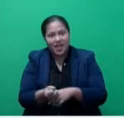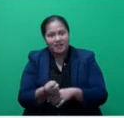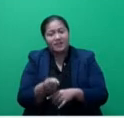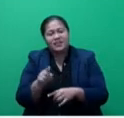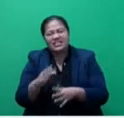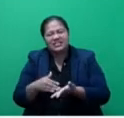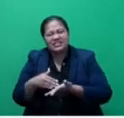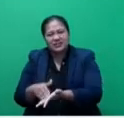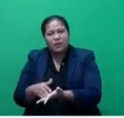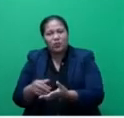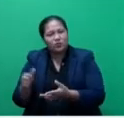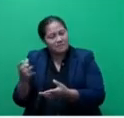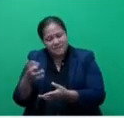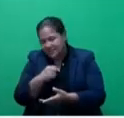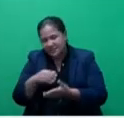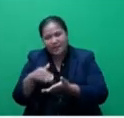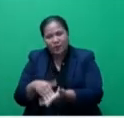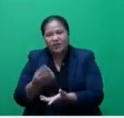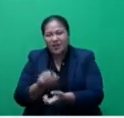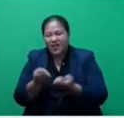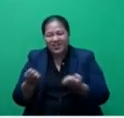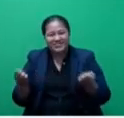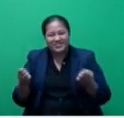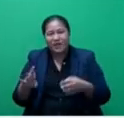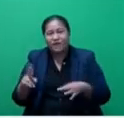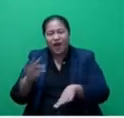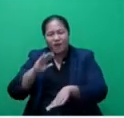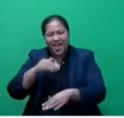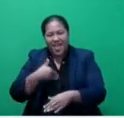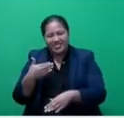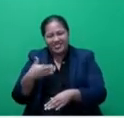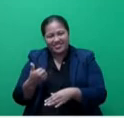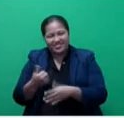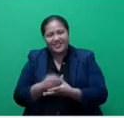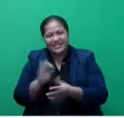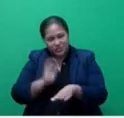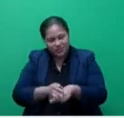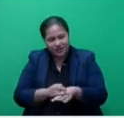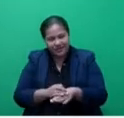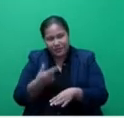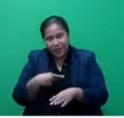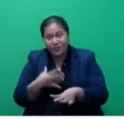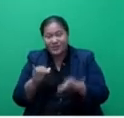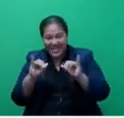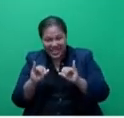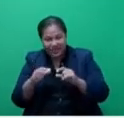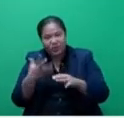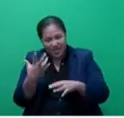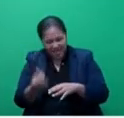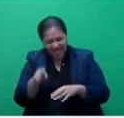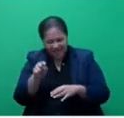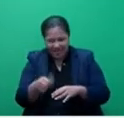system on medication, perishables, and equipment. But most are chronic issues that have been there even before COVID-19 came